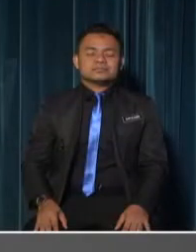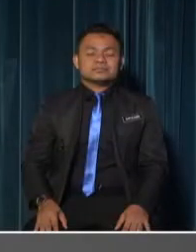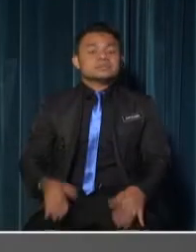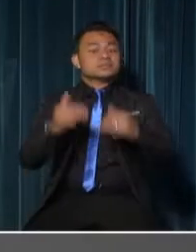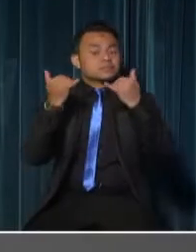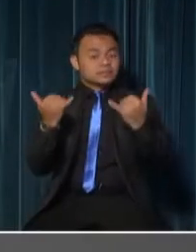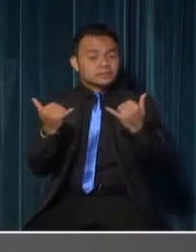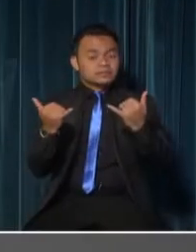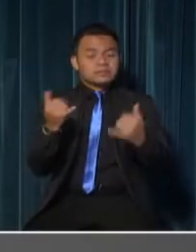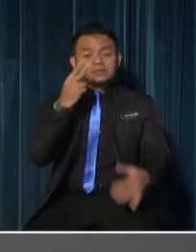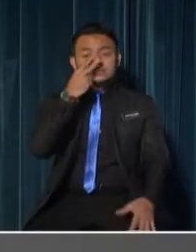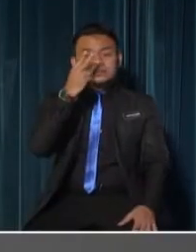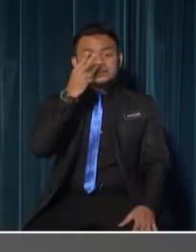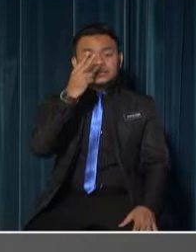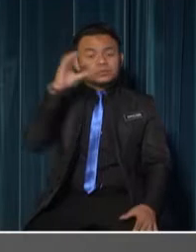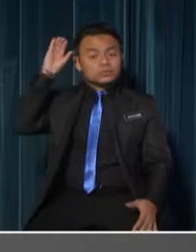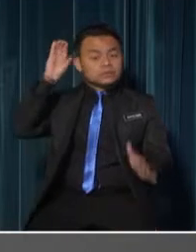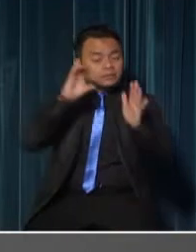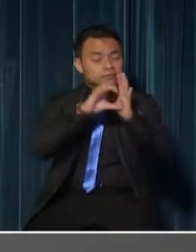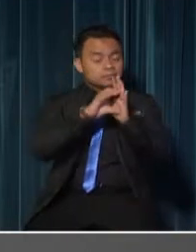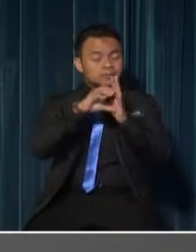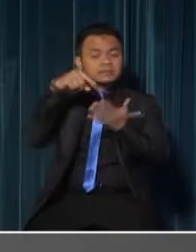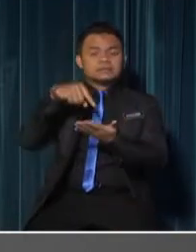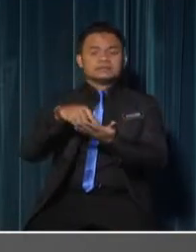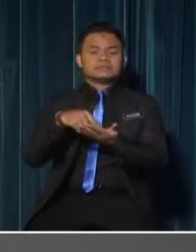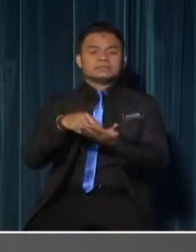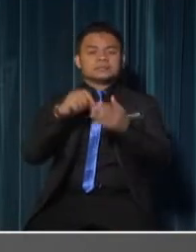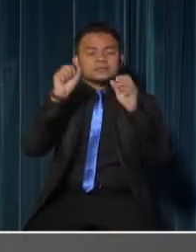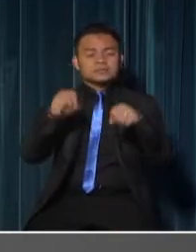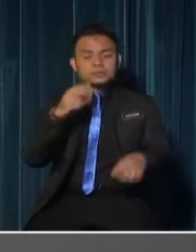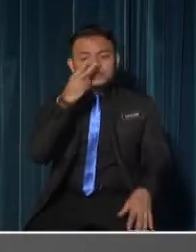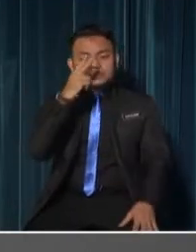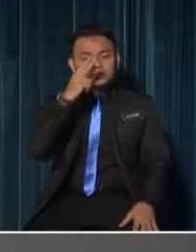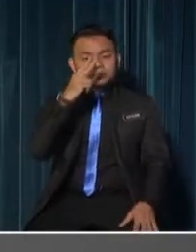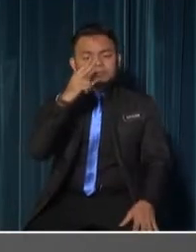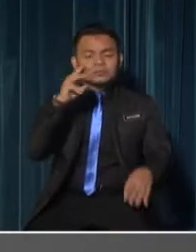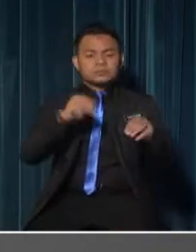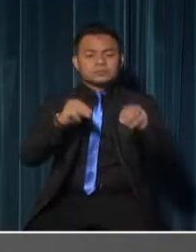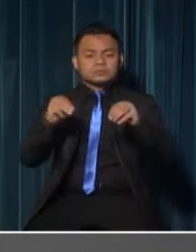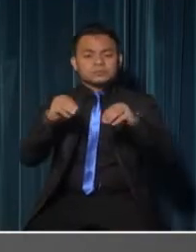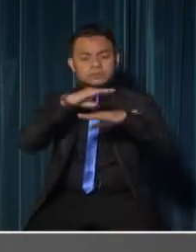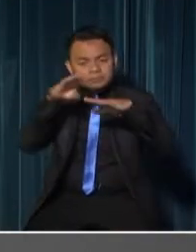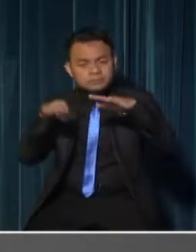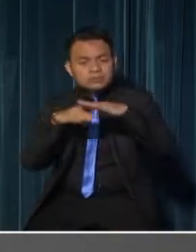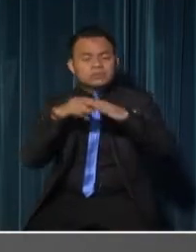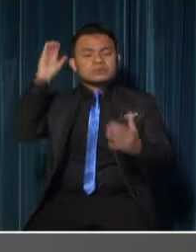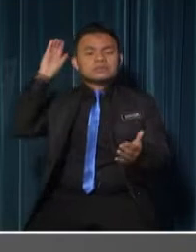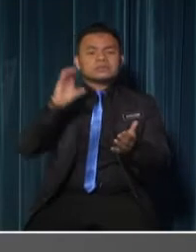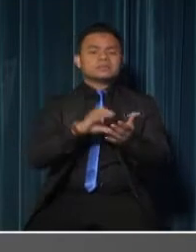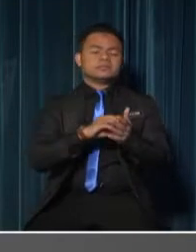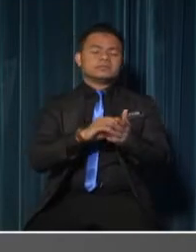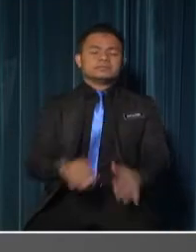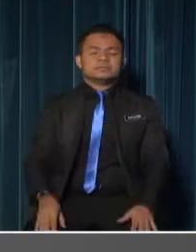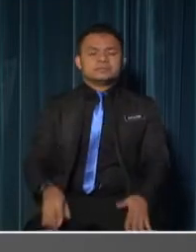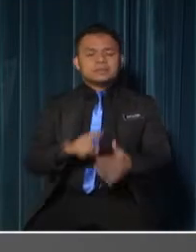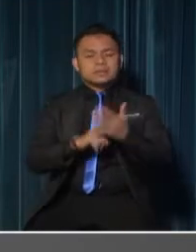Now, look at this picture. Can you see the people at the bottom of the picture? Why are they